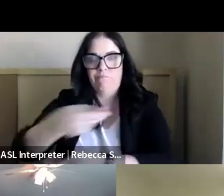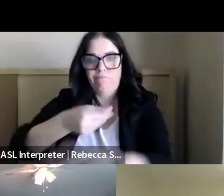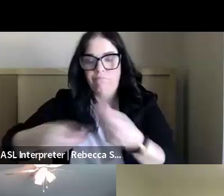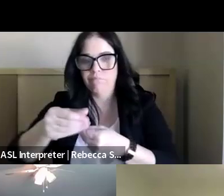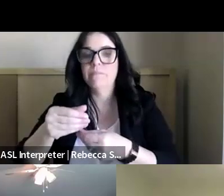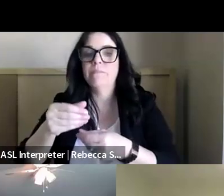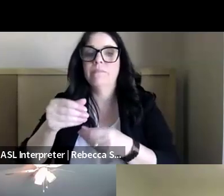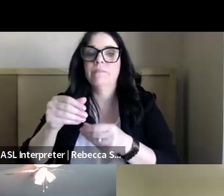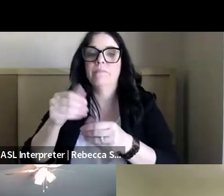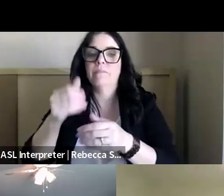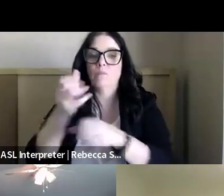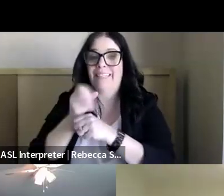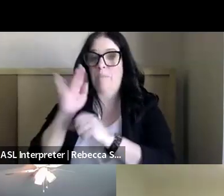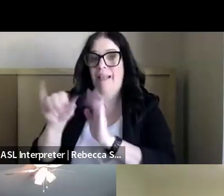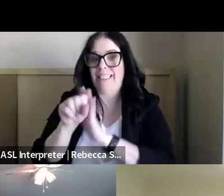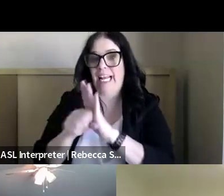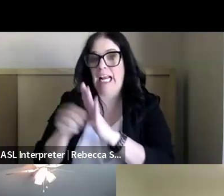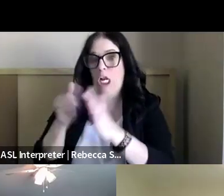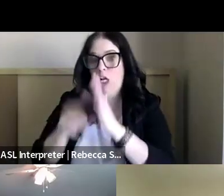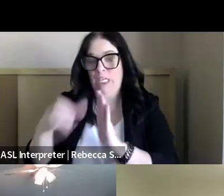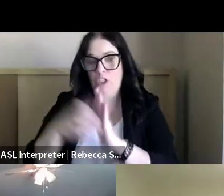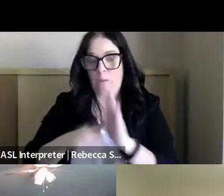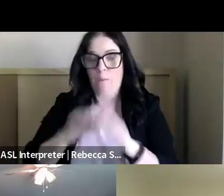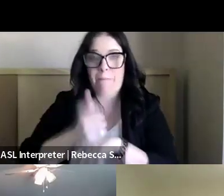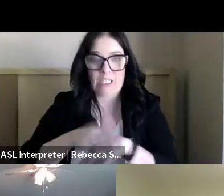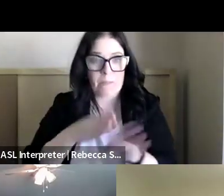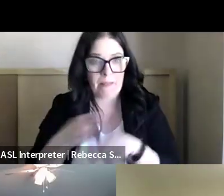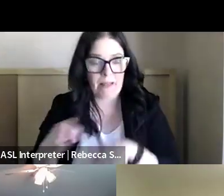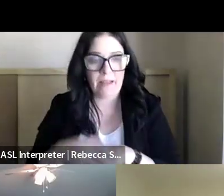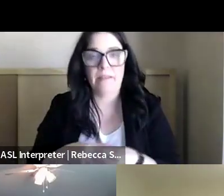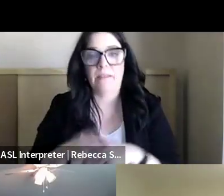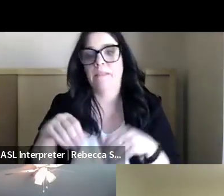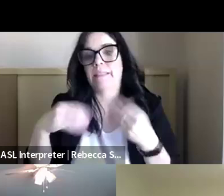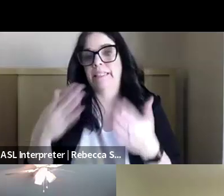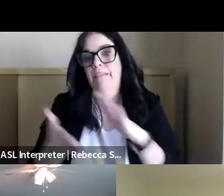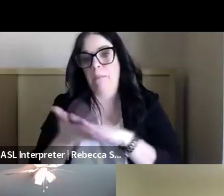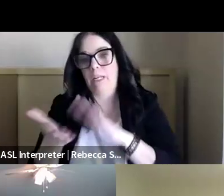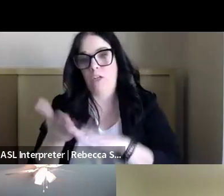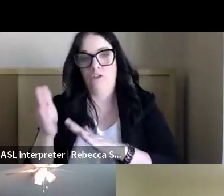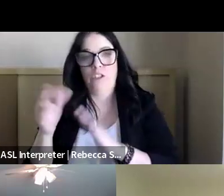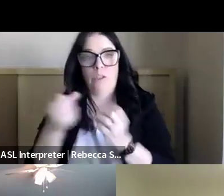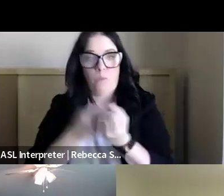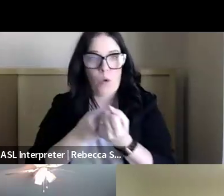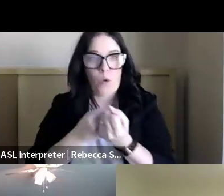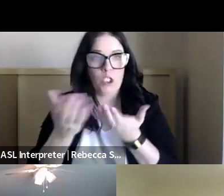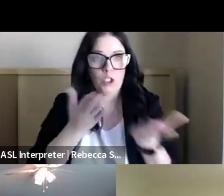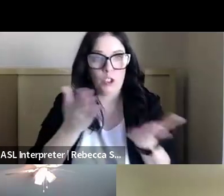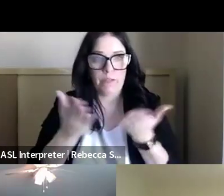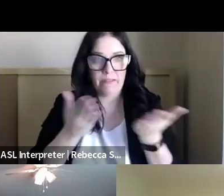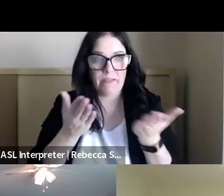based on the plan. Provide administrative support services for a program under Part